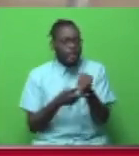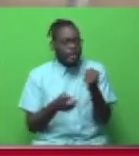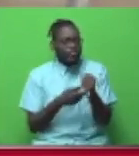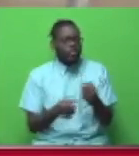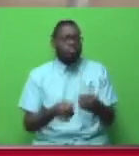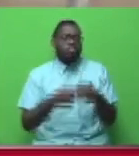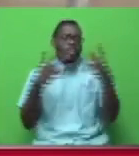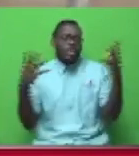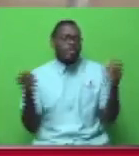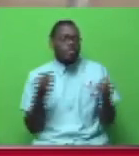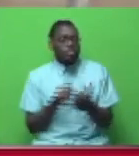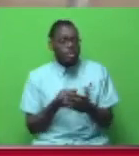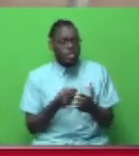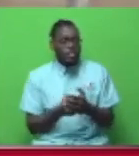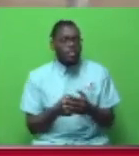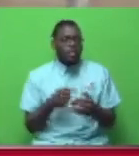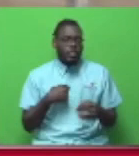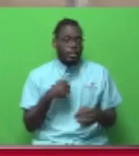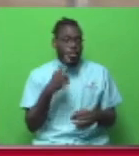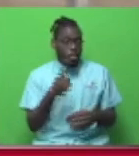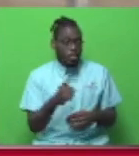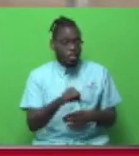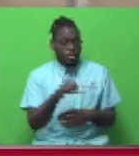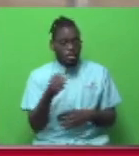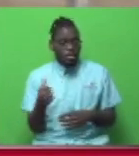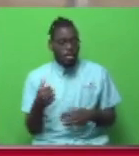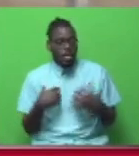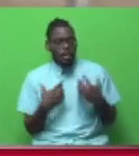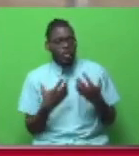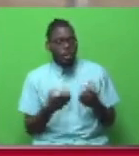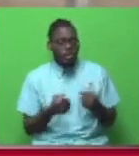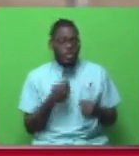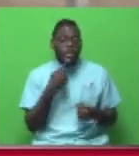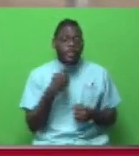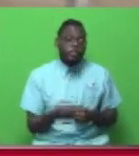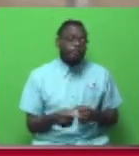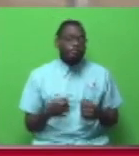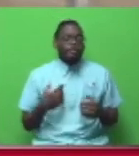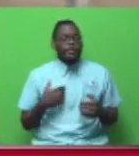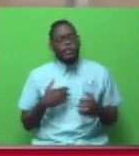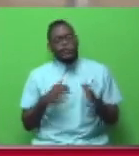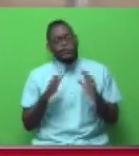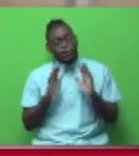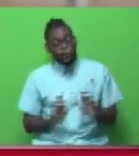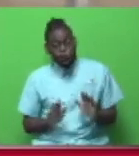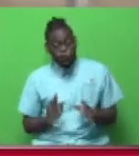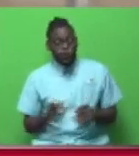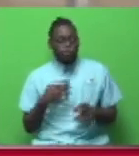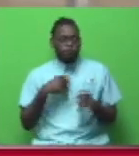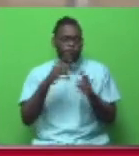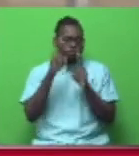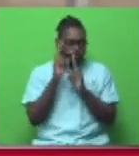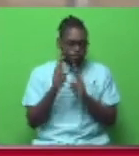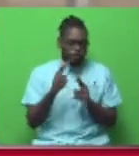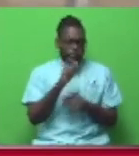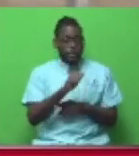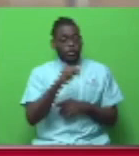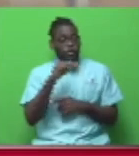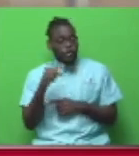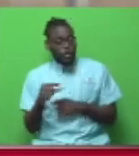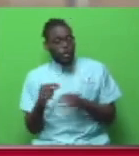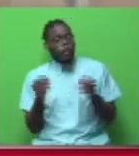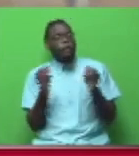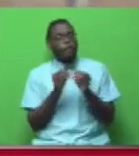into too much detail because I will leave it for my honorable and esteemed Attorney General to get into detail, was the talk about since this